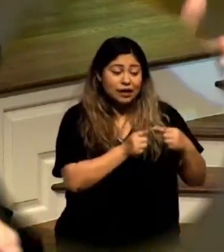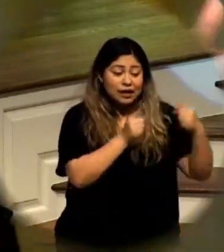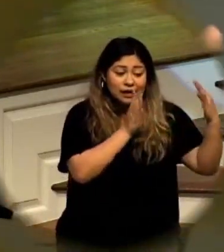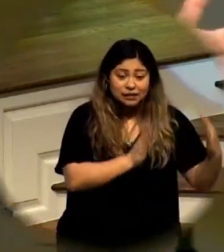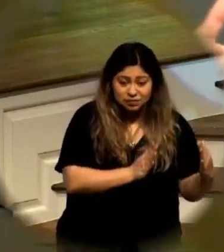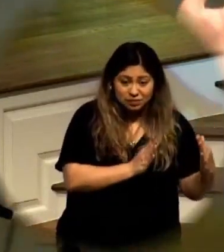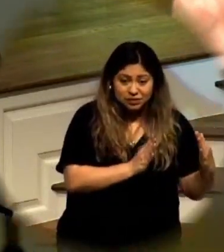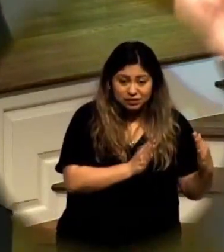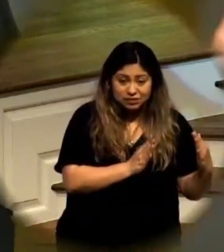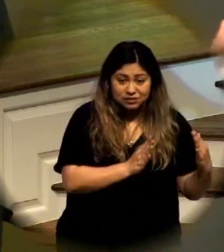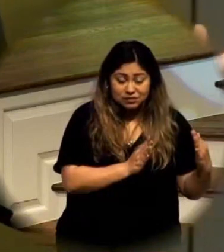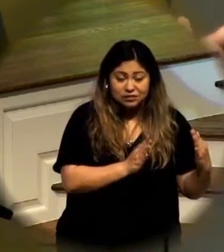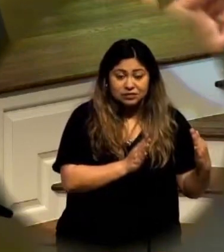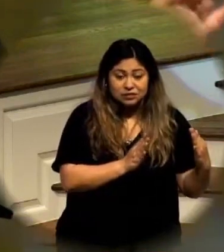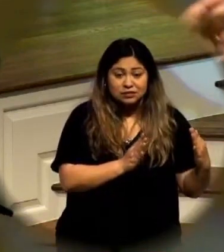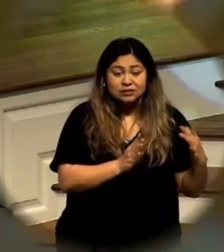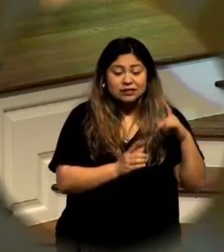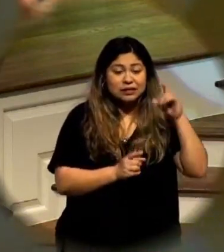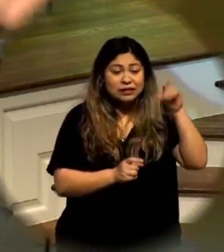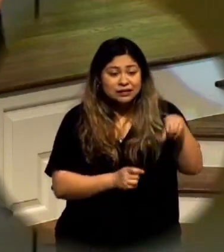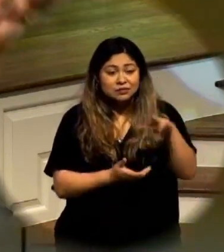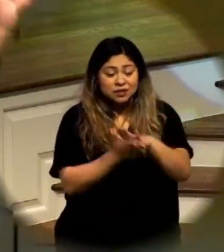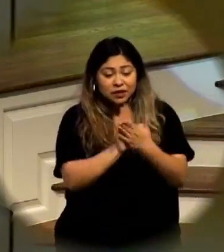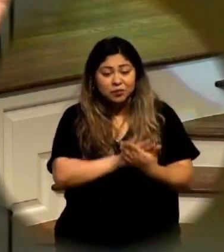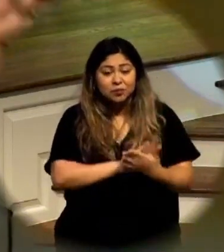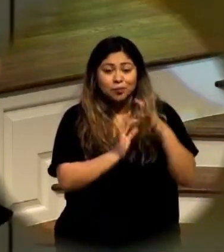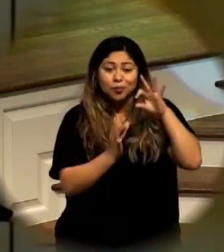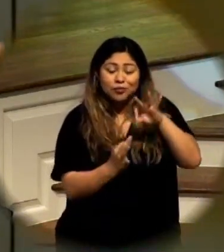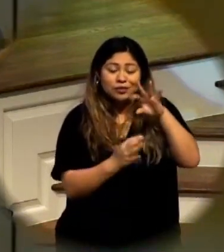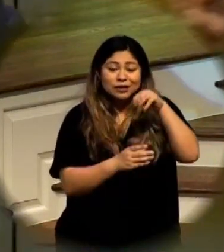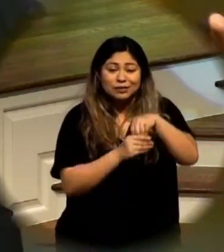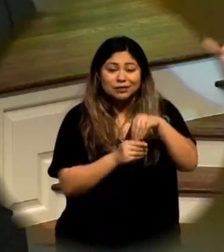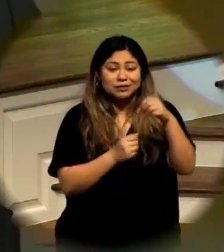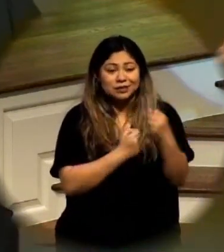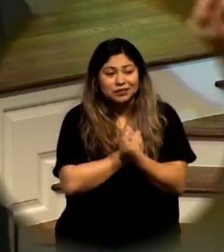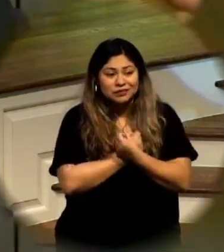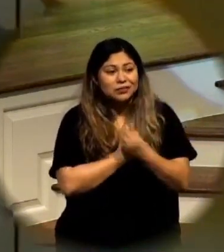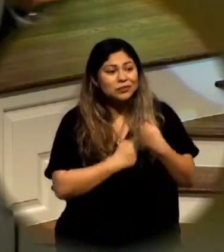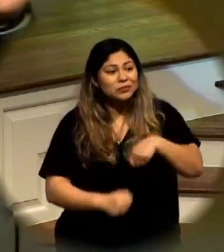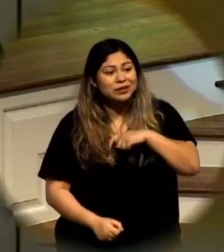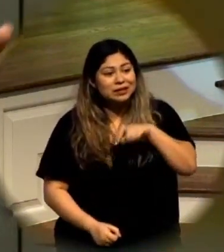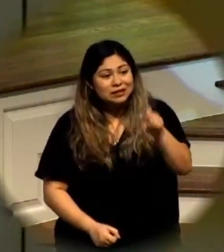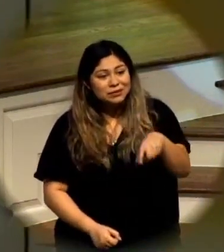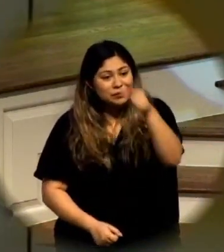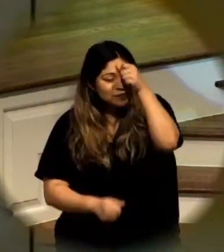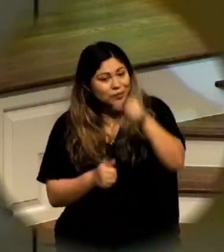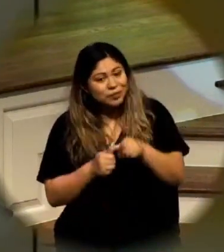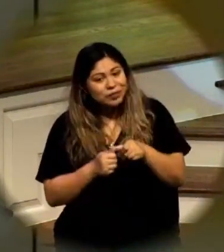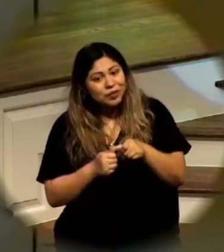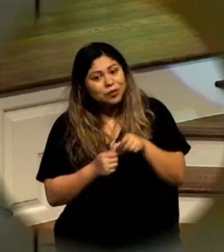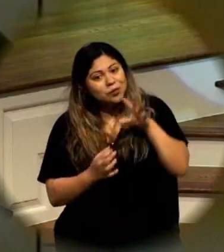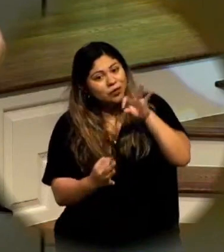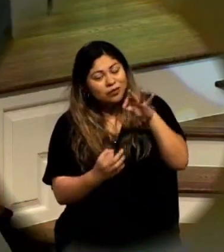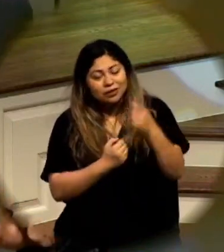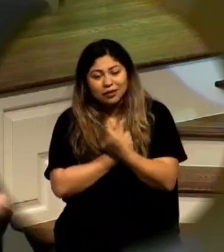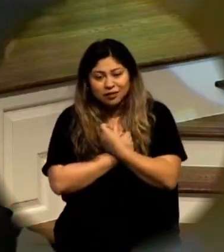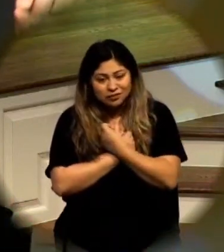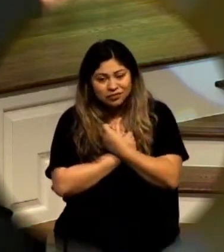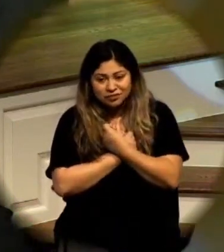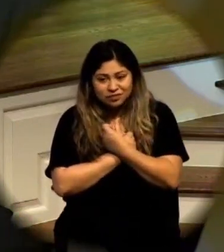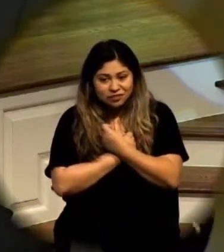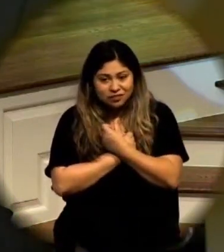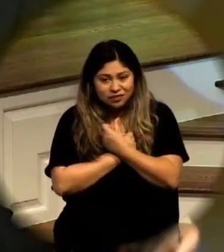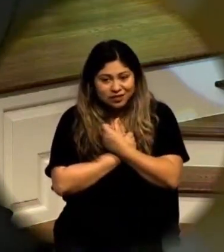as God is perfect in love. And here's something we all must remember all the time. Perfect love